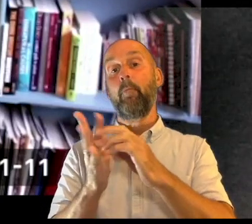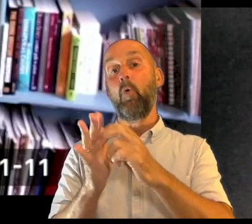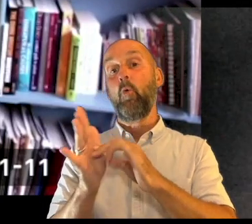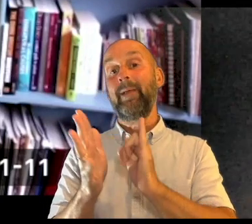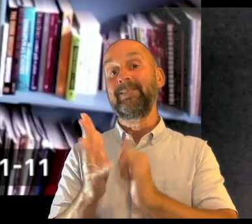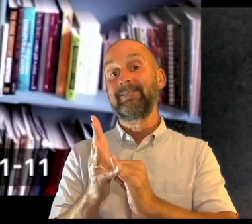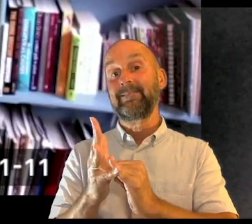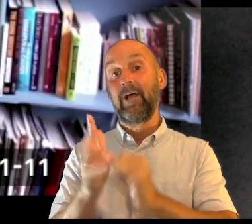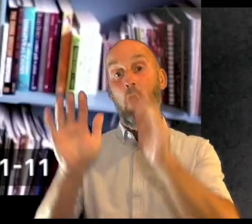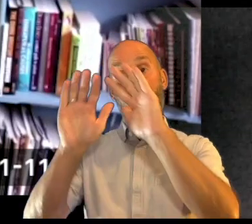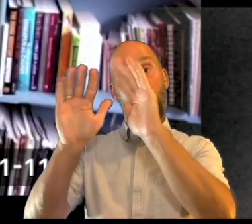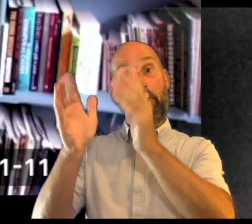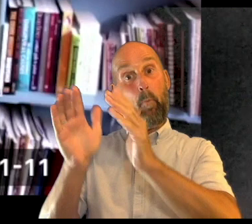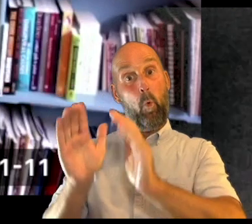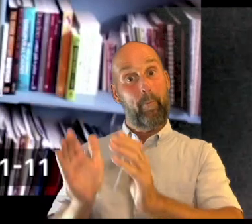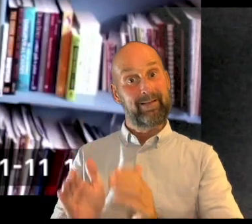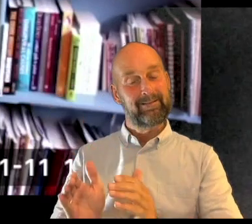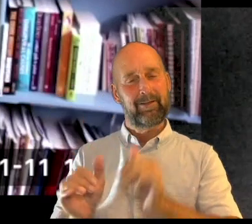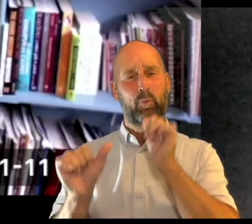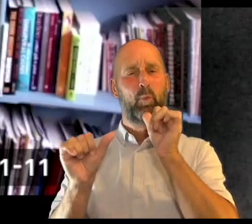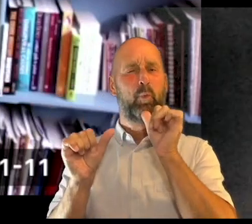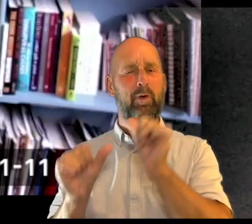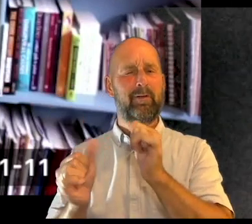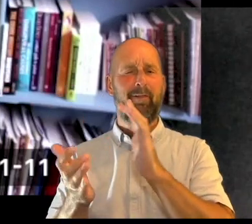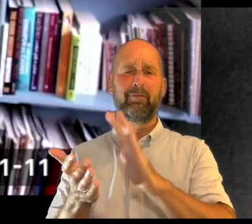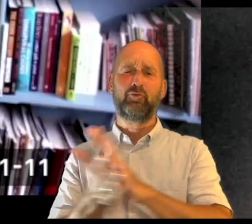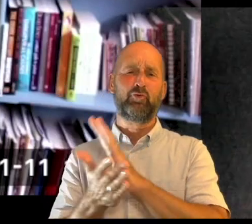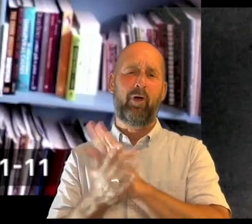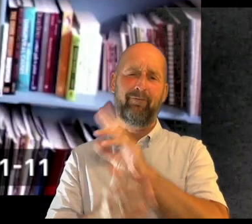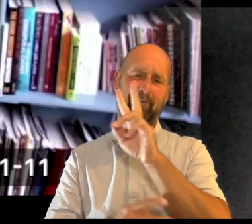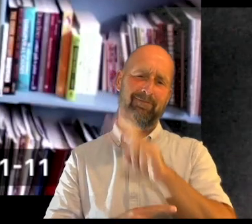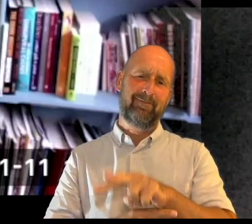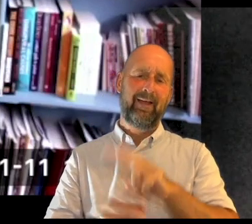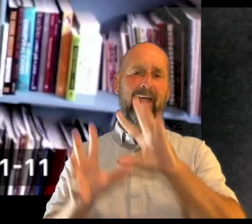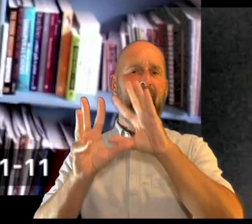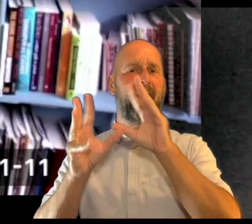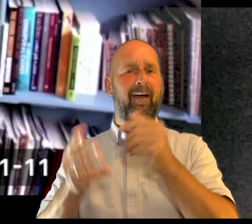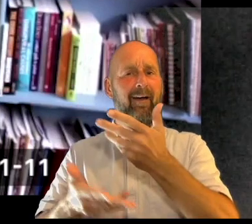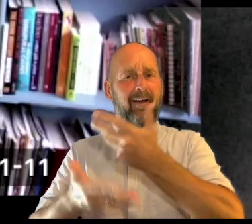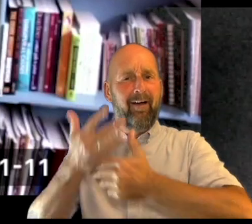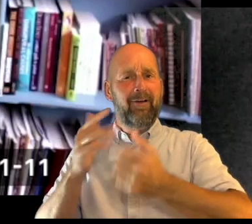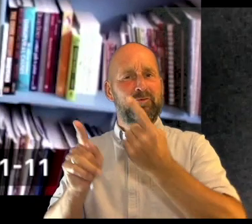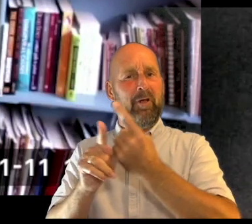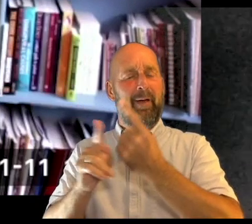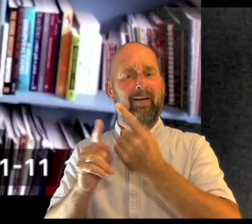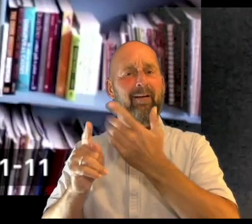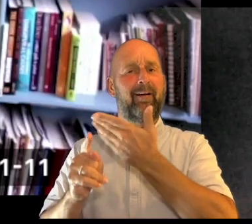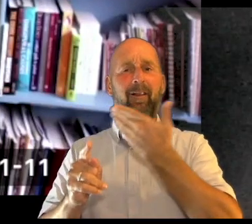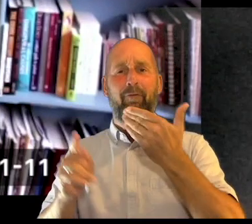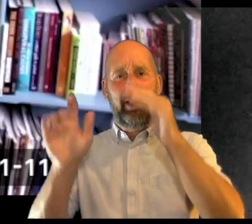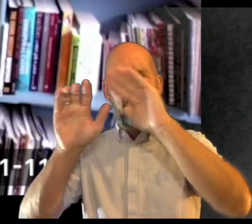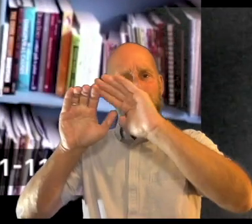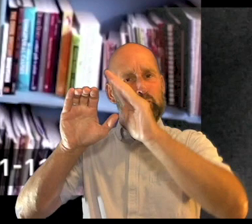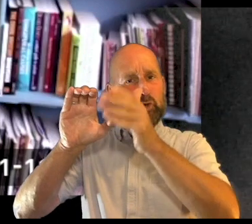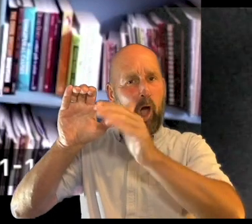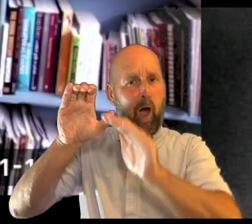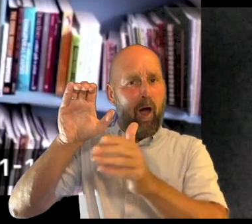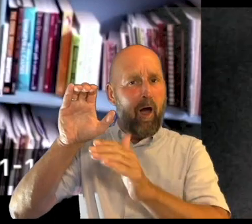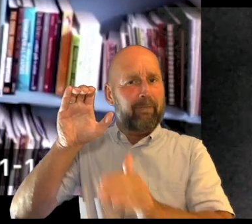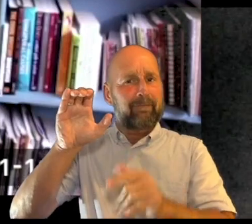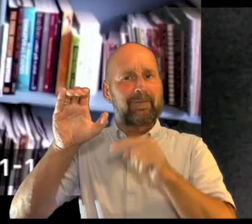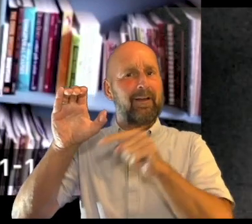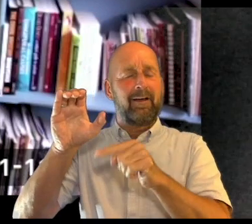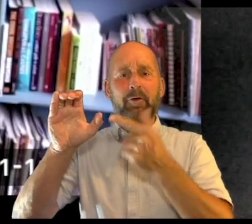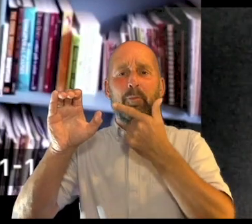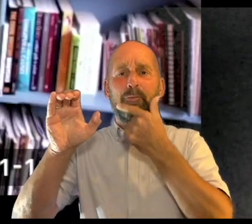like Moomins. Moomins are wonderful and joyful, and anything that talks about having lovely soft edges and what beautiful